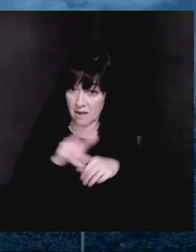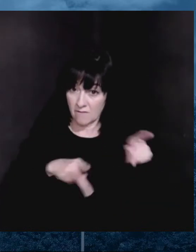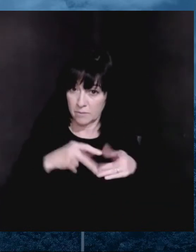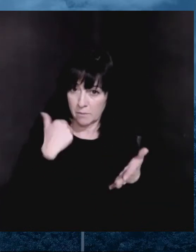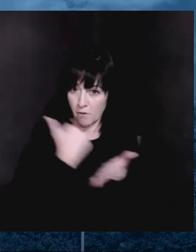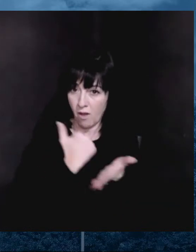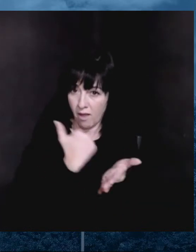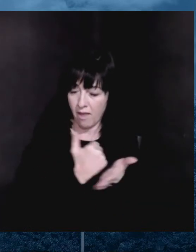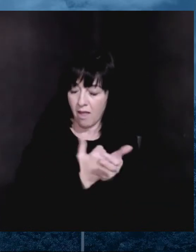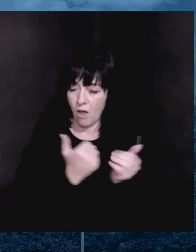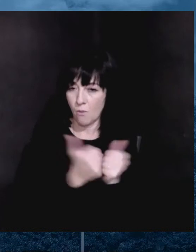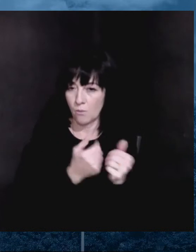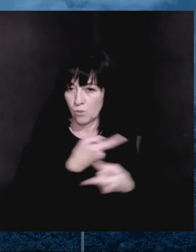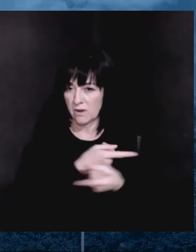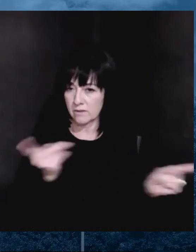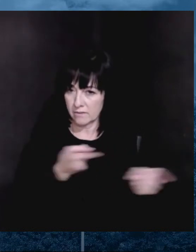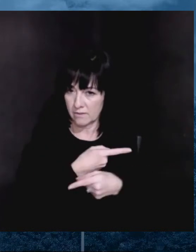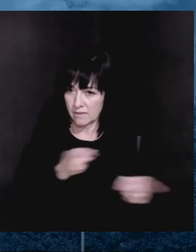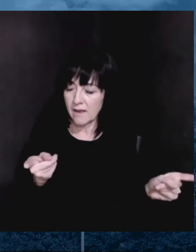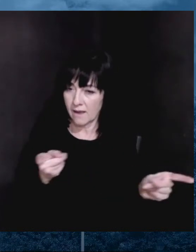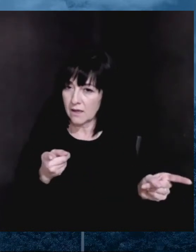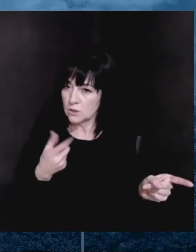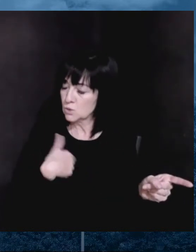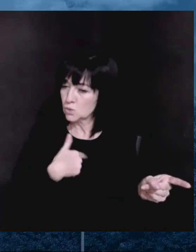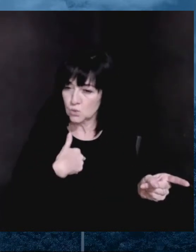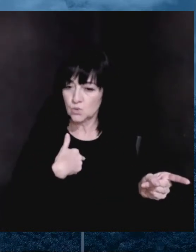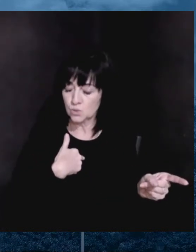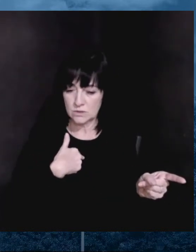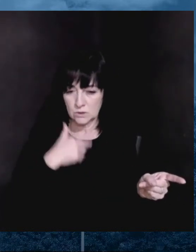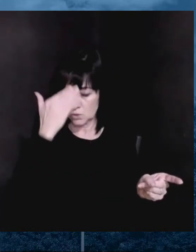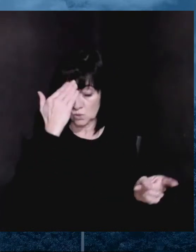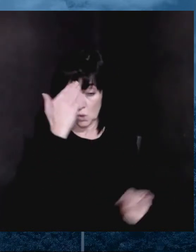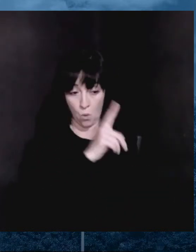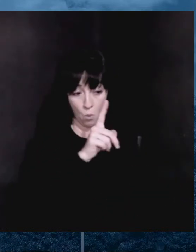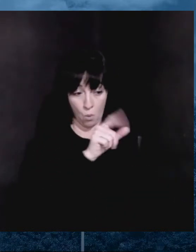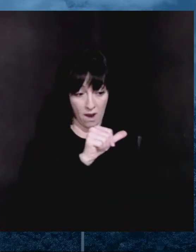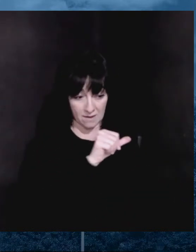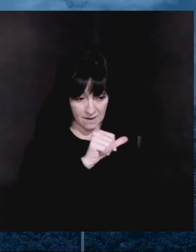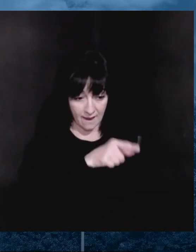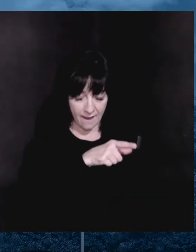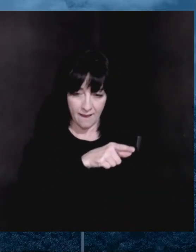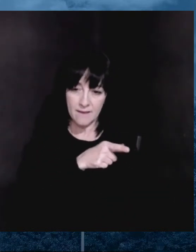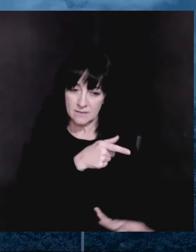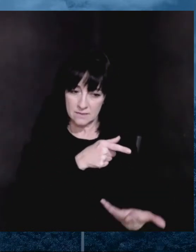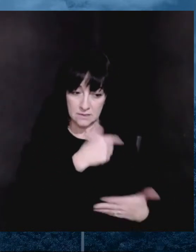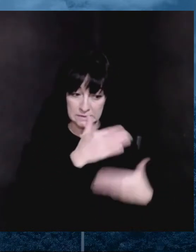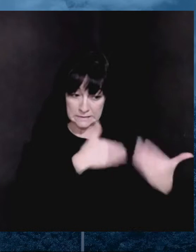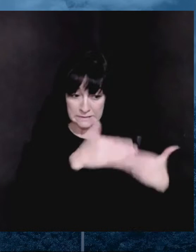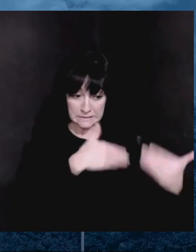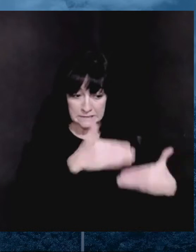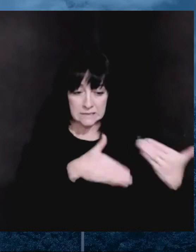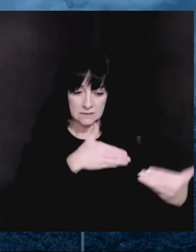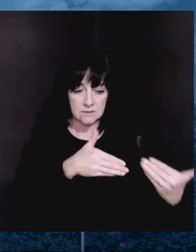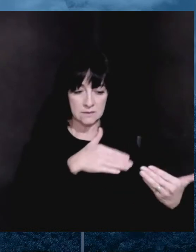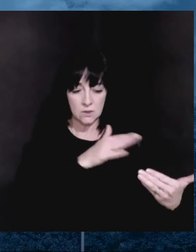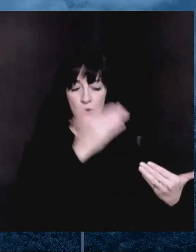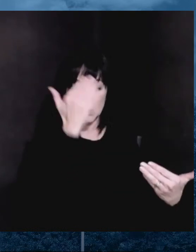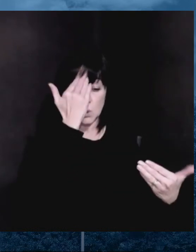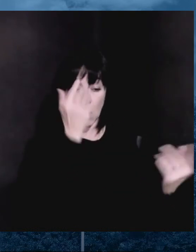really eager to move into. So, I think the governor stated it very well. I mean, we're really working